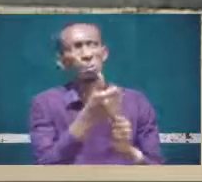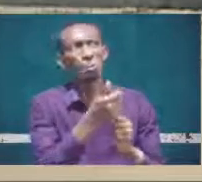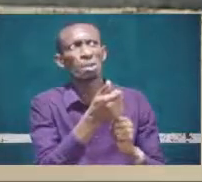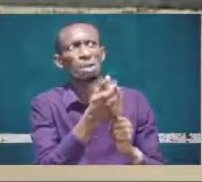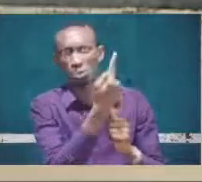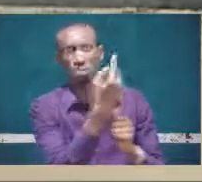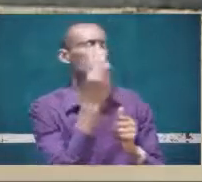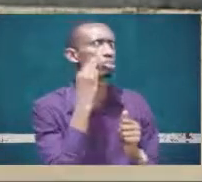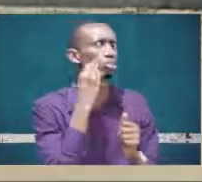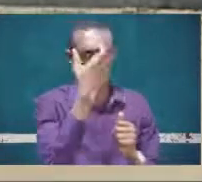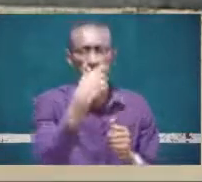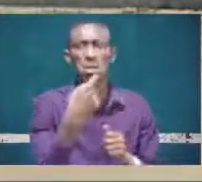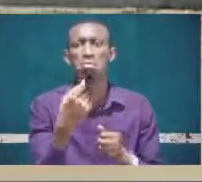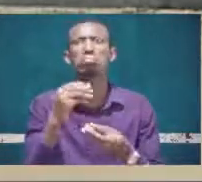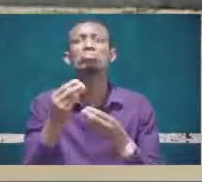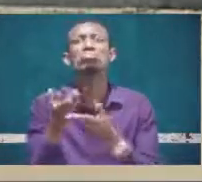and the price increased,